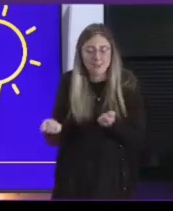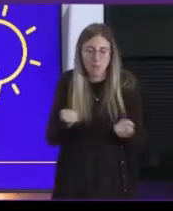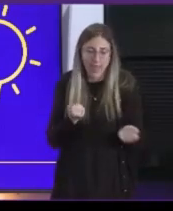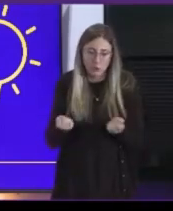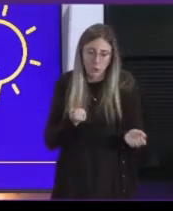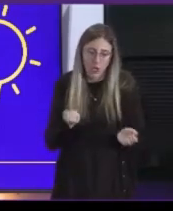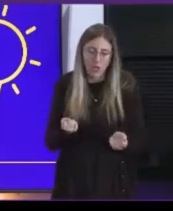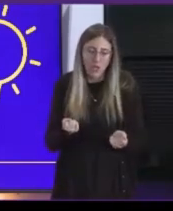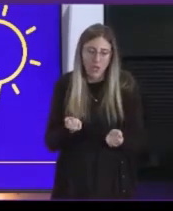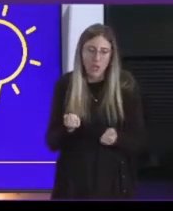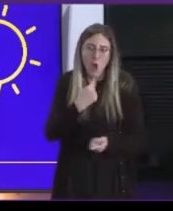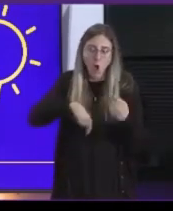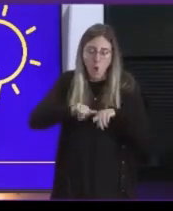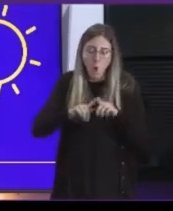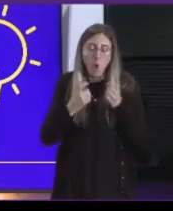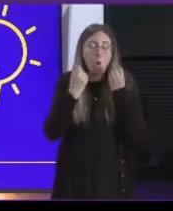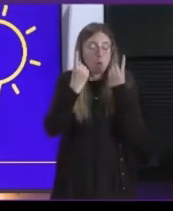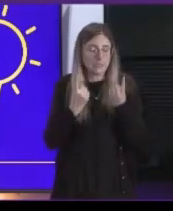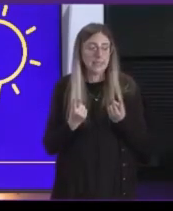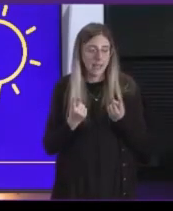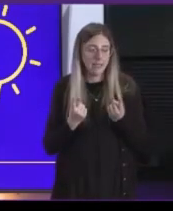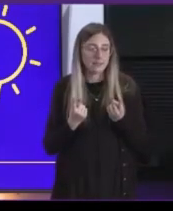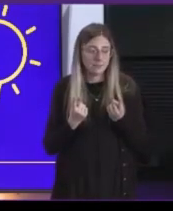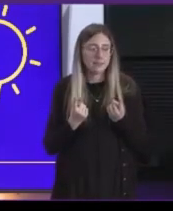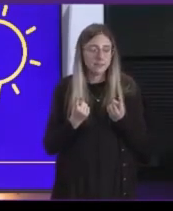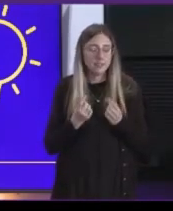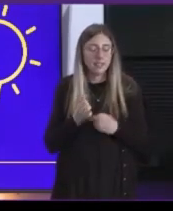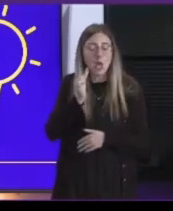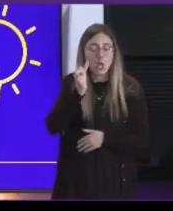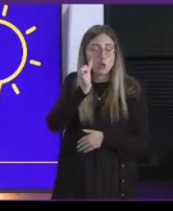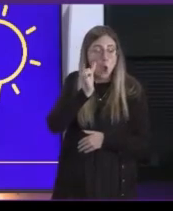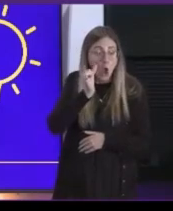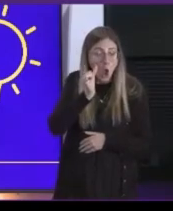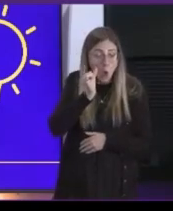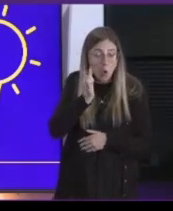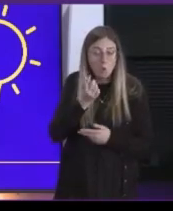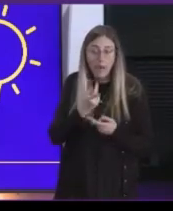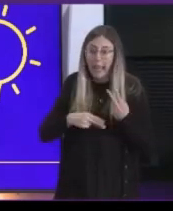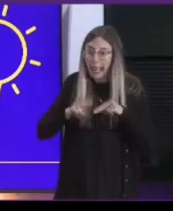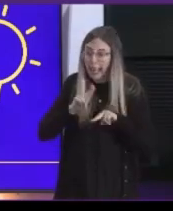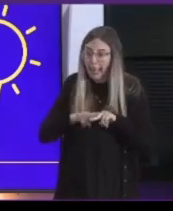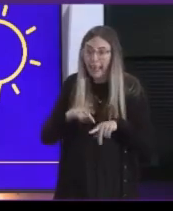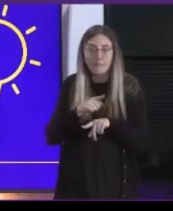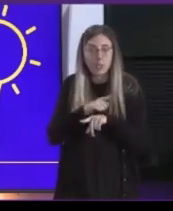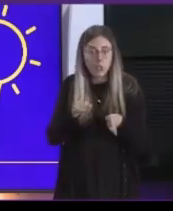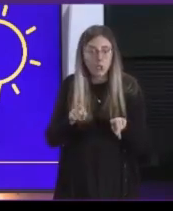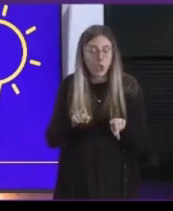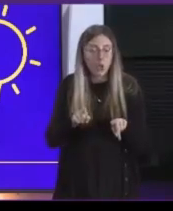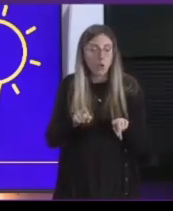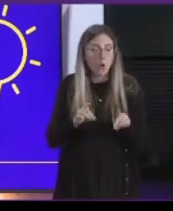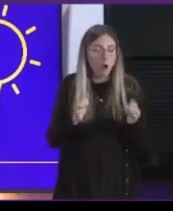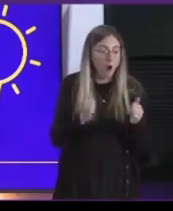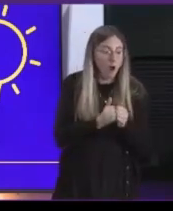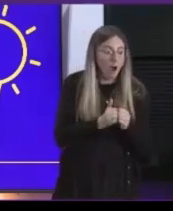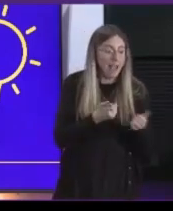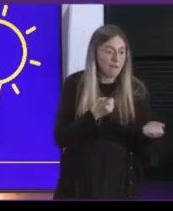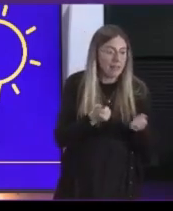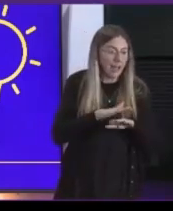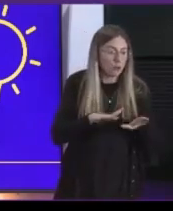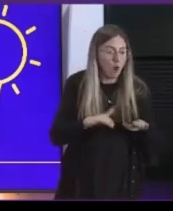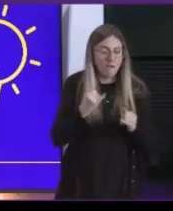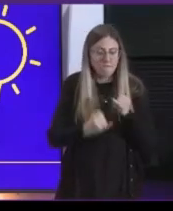can understand and, you know whether or not you are within or without the regulation.